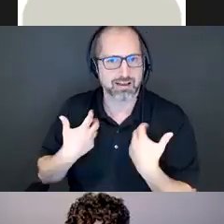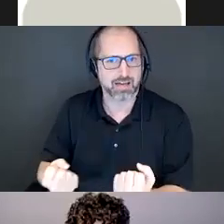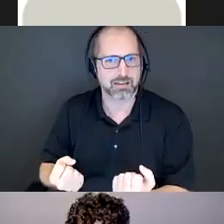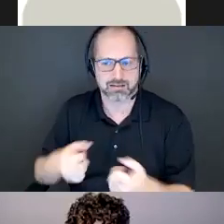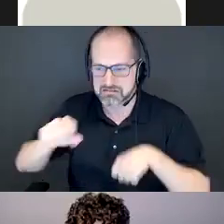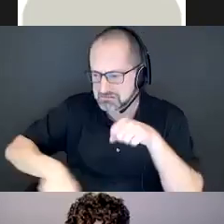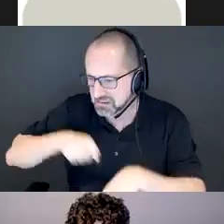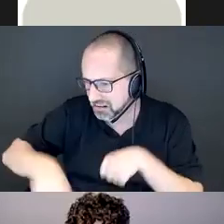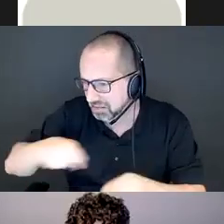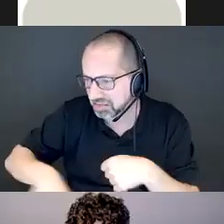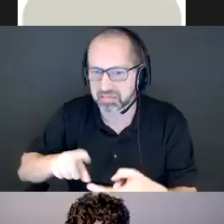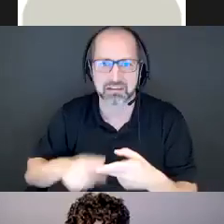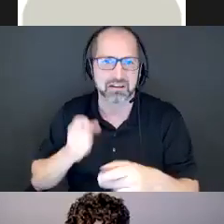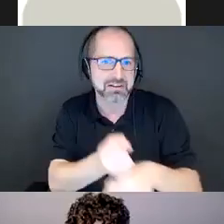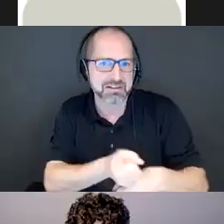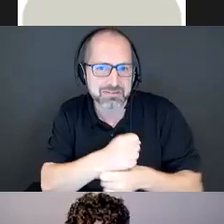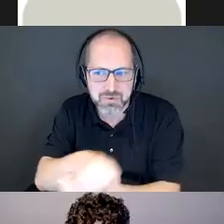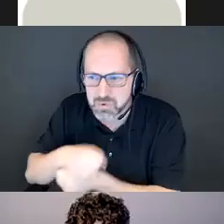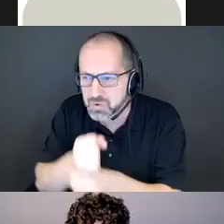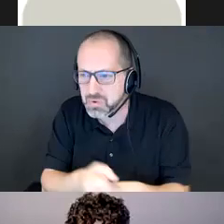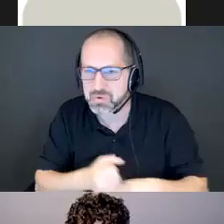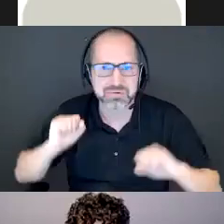they canoe, they hike.